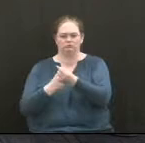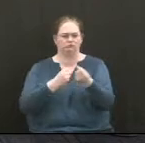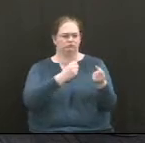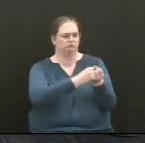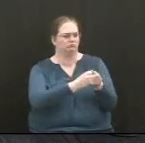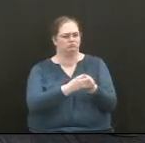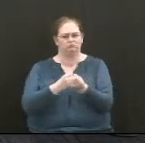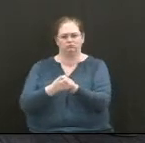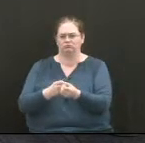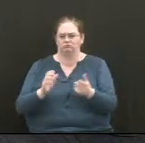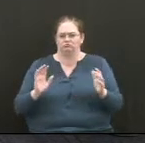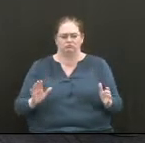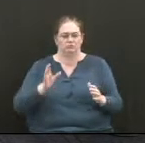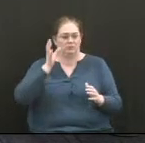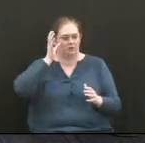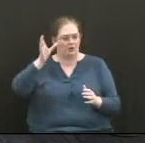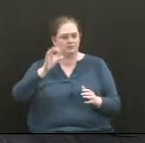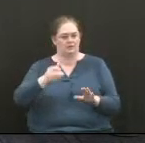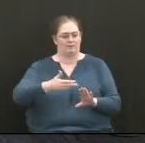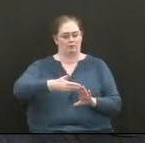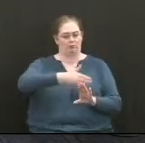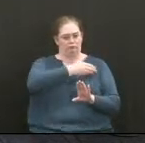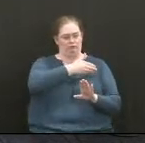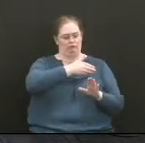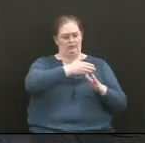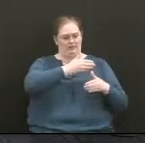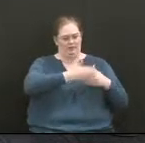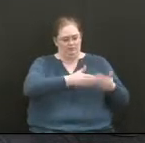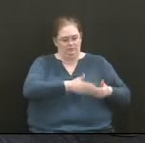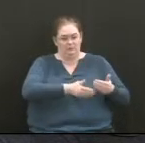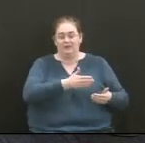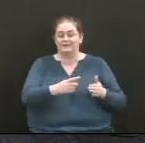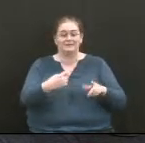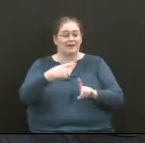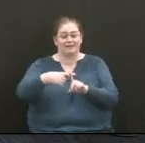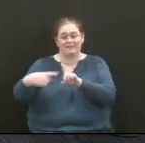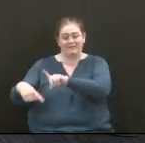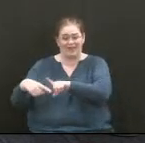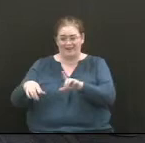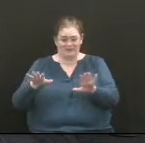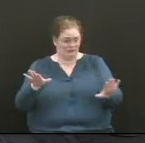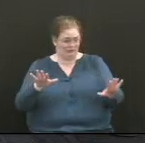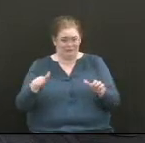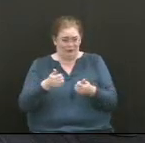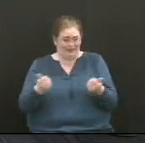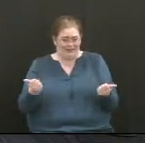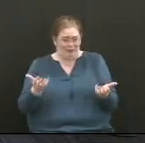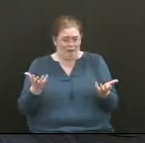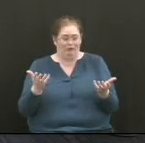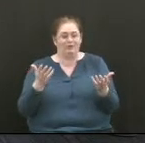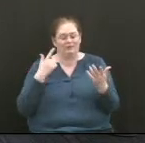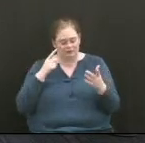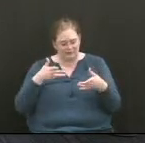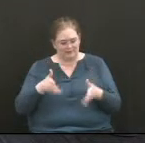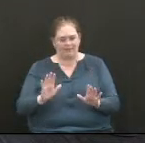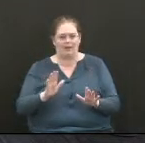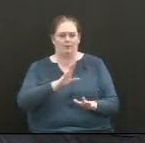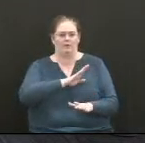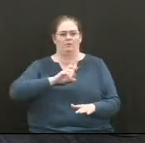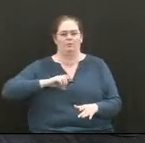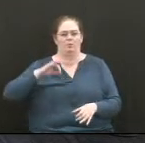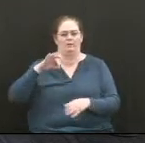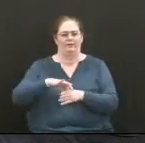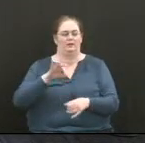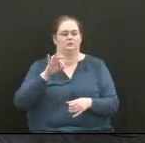to, this idea of pre-canvassing. It is not an advantage for either side. It is just allowing the Board of